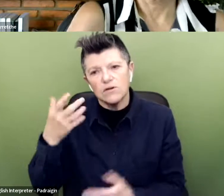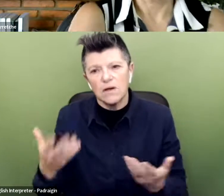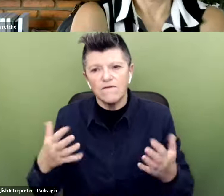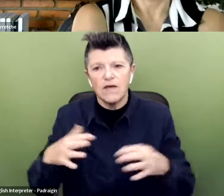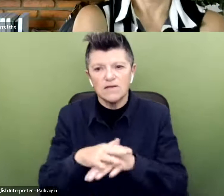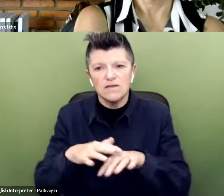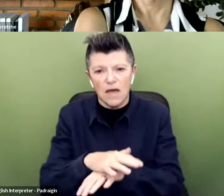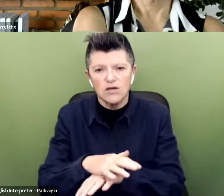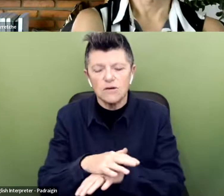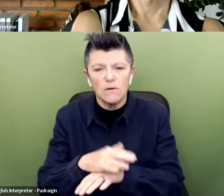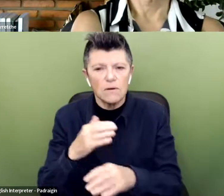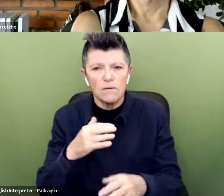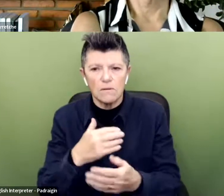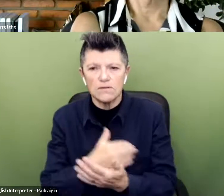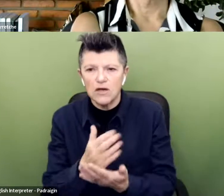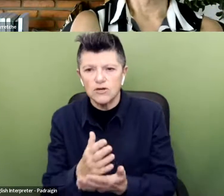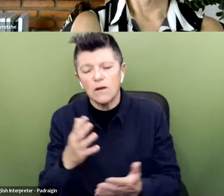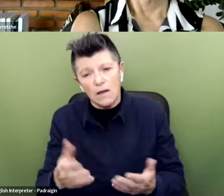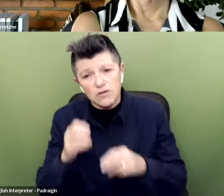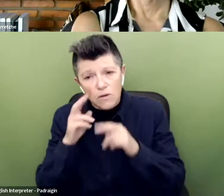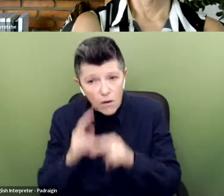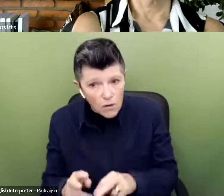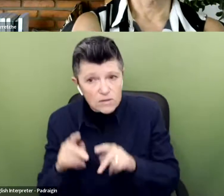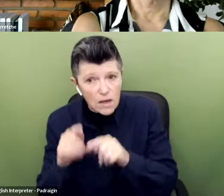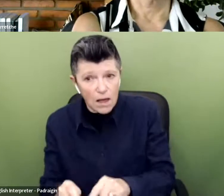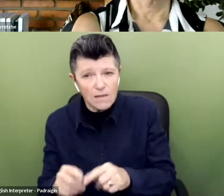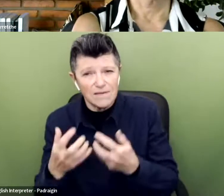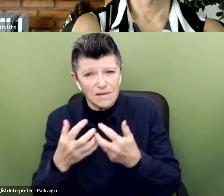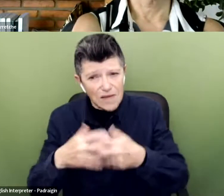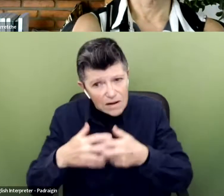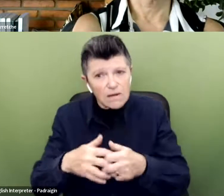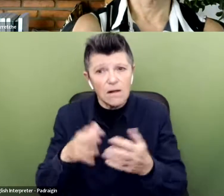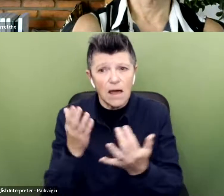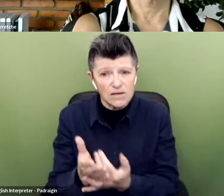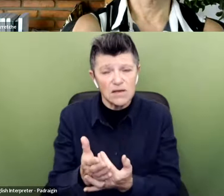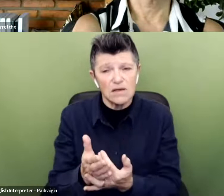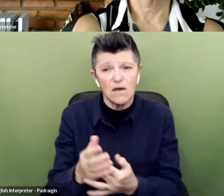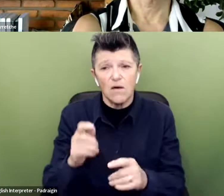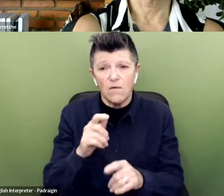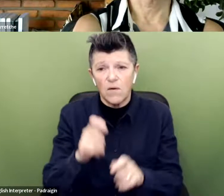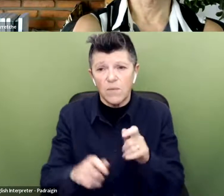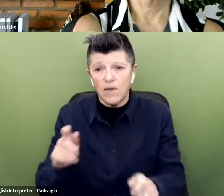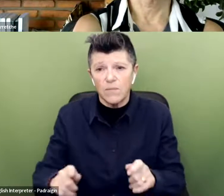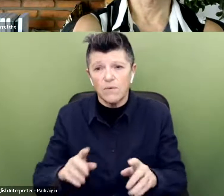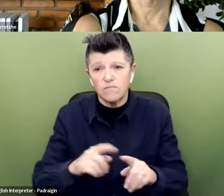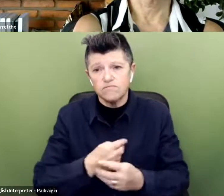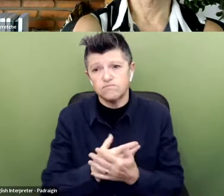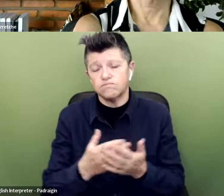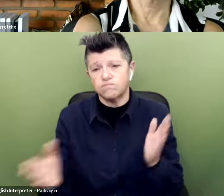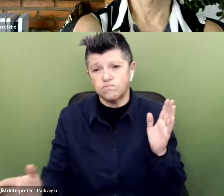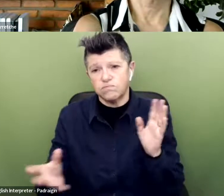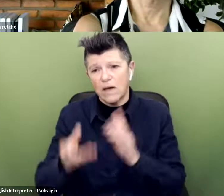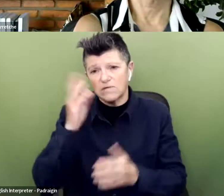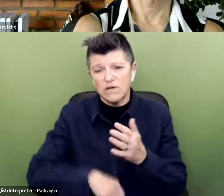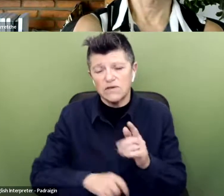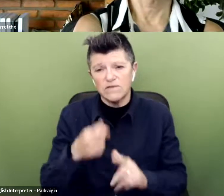whether you'd looked at all at those issues about the technical access for people with a whole range of different experiences of disability. Yeah, no,